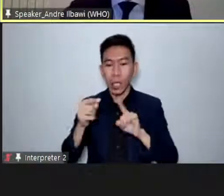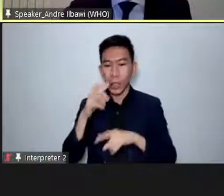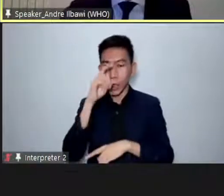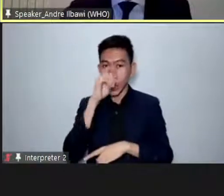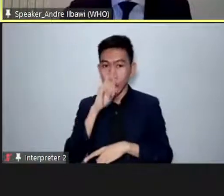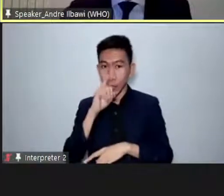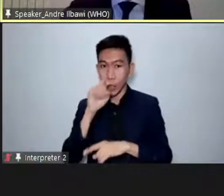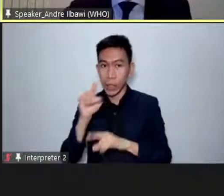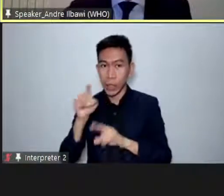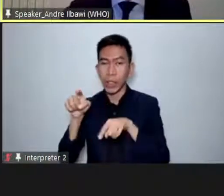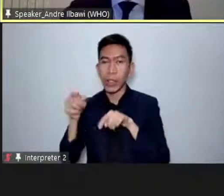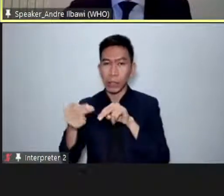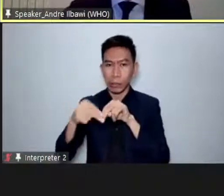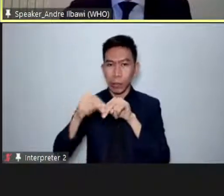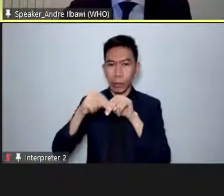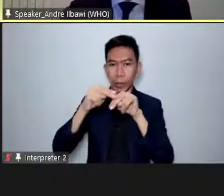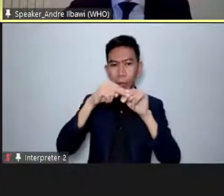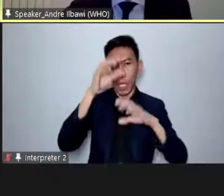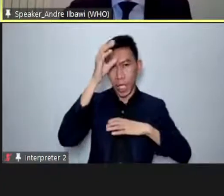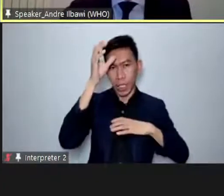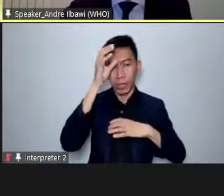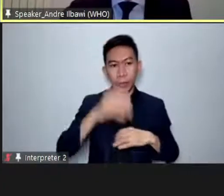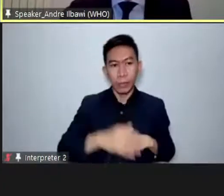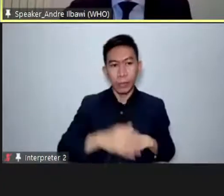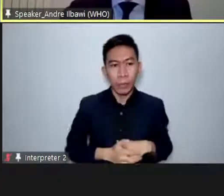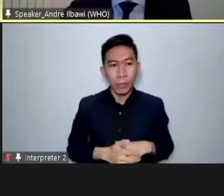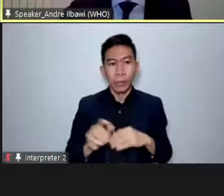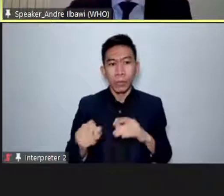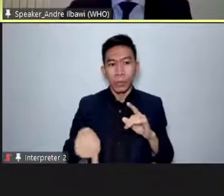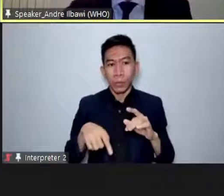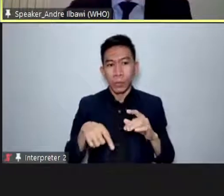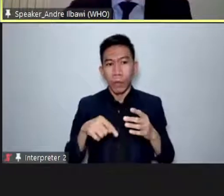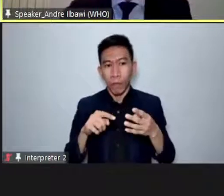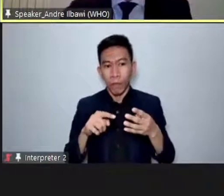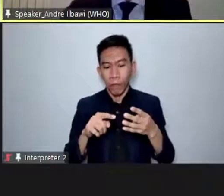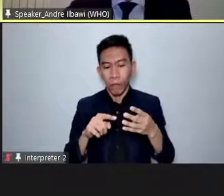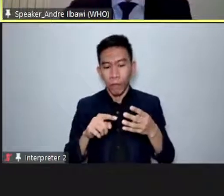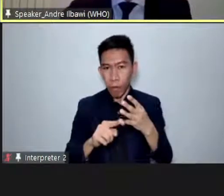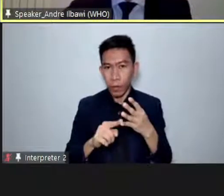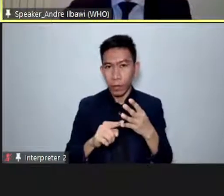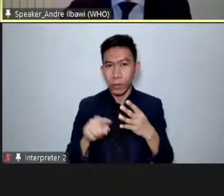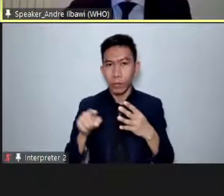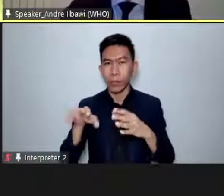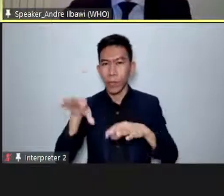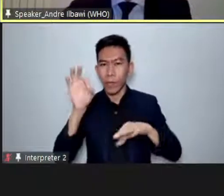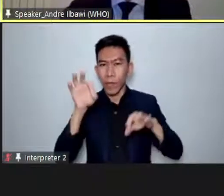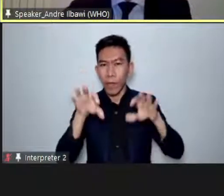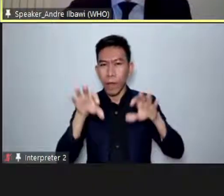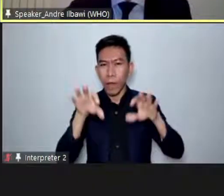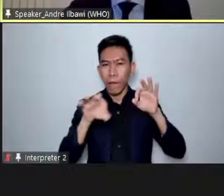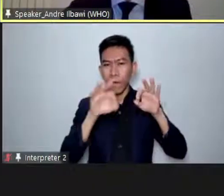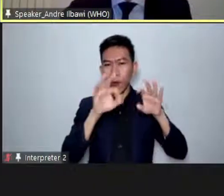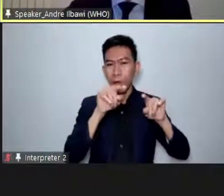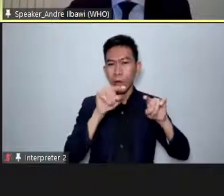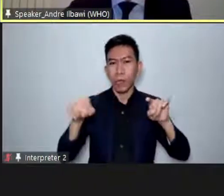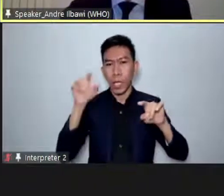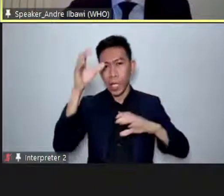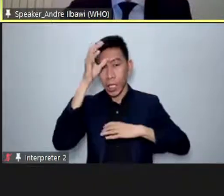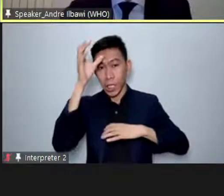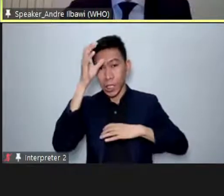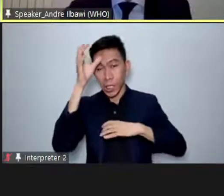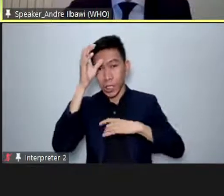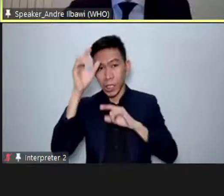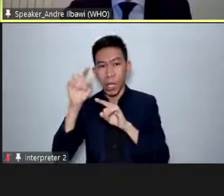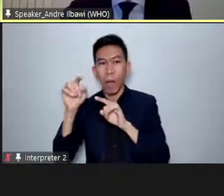cancer burden. 4, that there are new risk factors that we're discovering and new risk factors that are driving the cancer burden. Or 5,